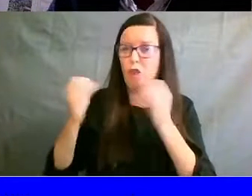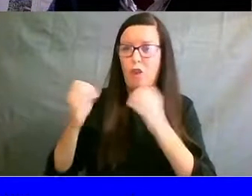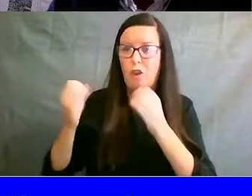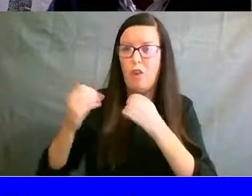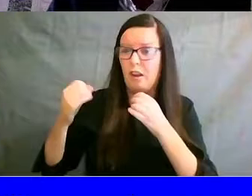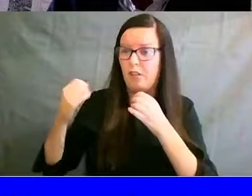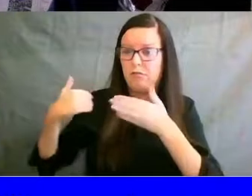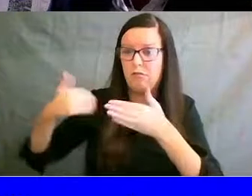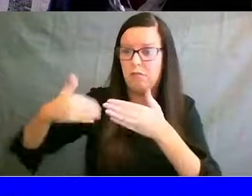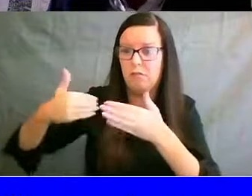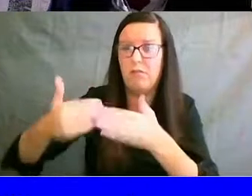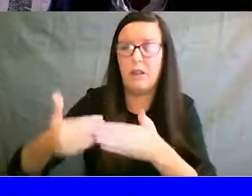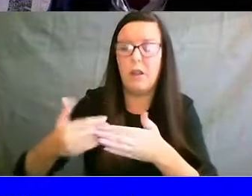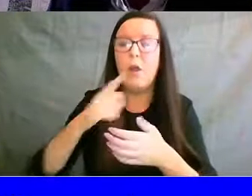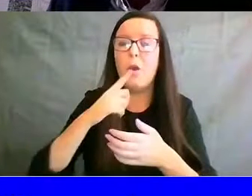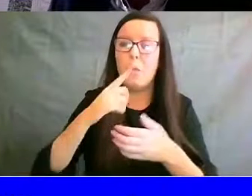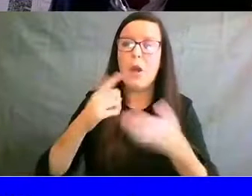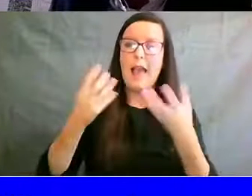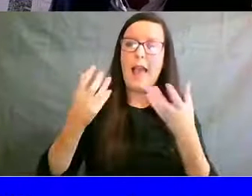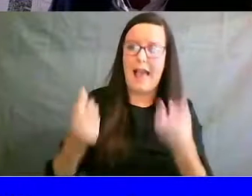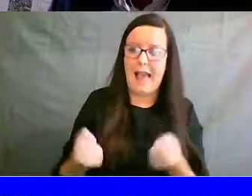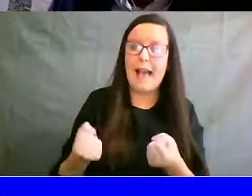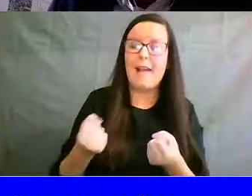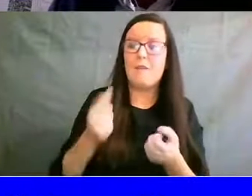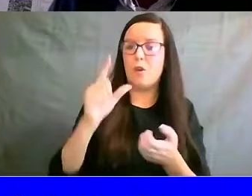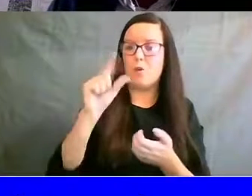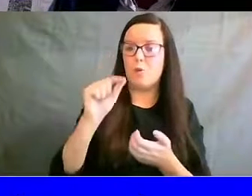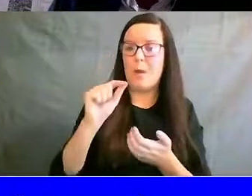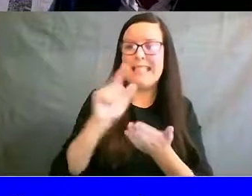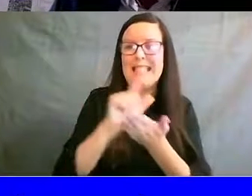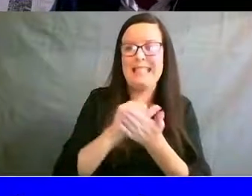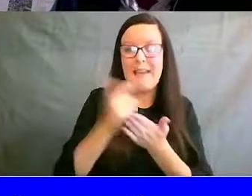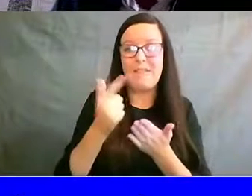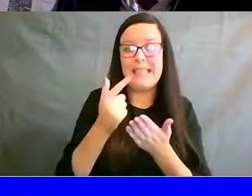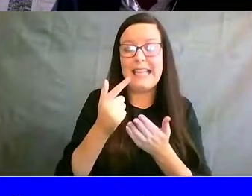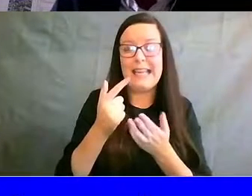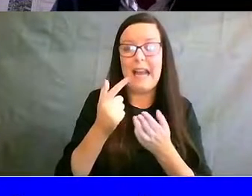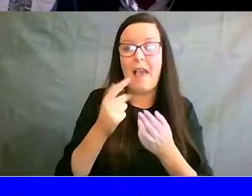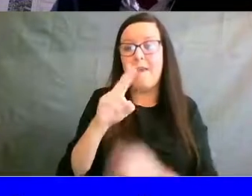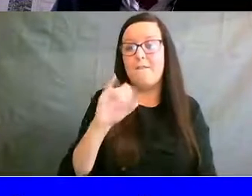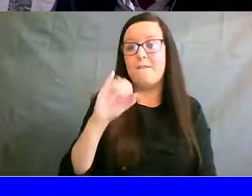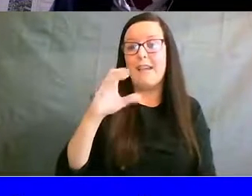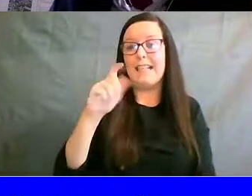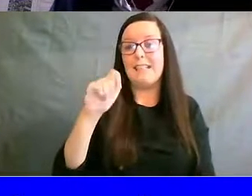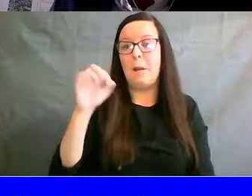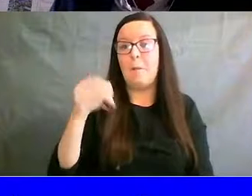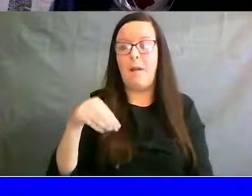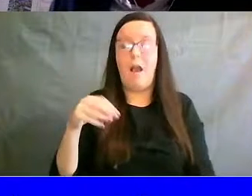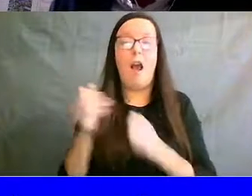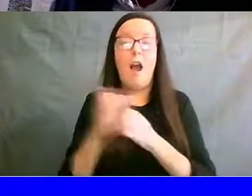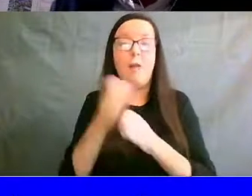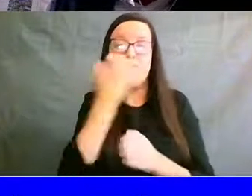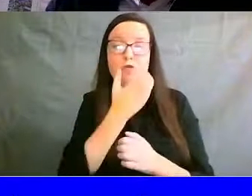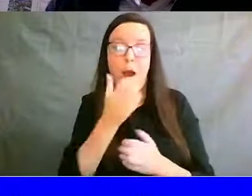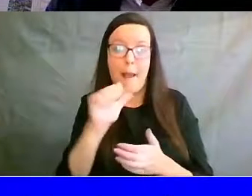legislation, the Victims of Crime Act from 2017. And this also introduced changes to our special measures.